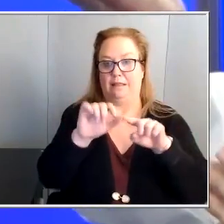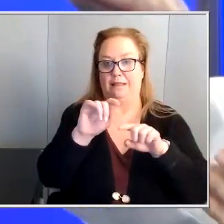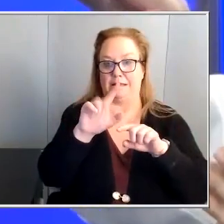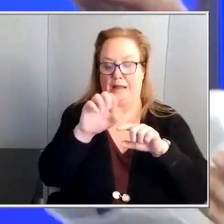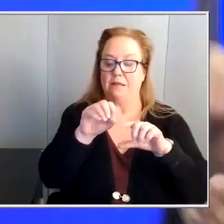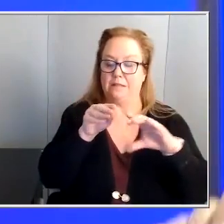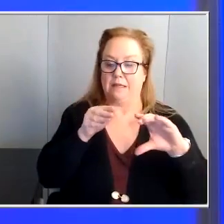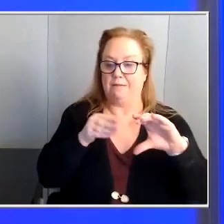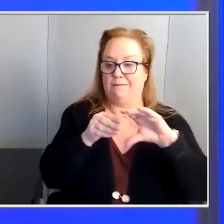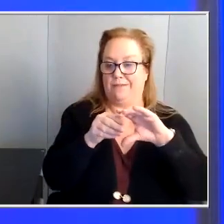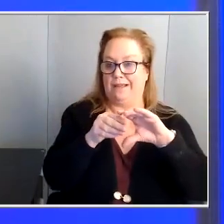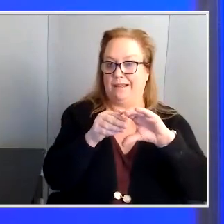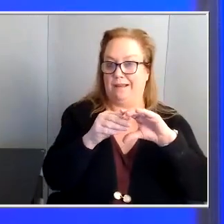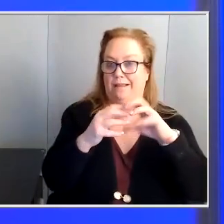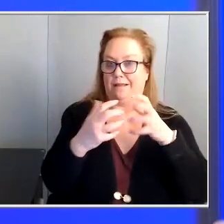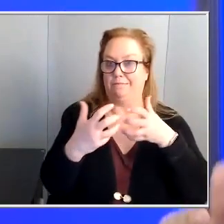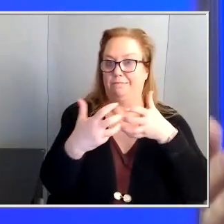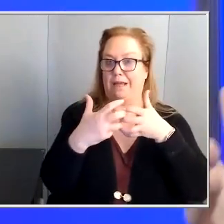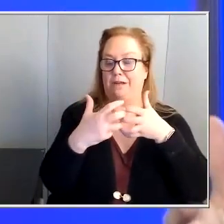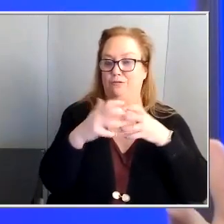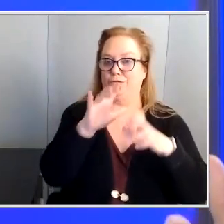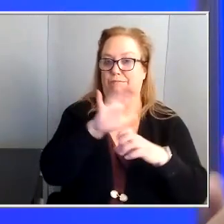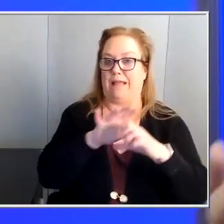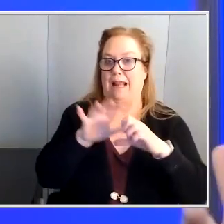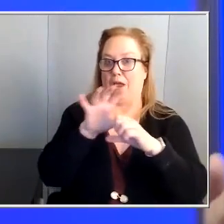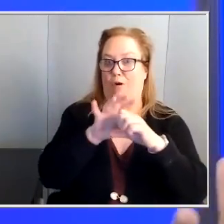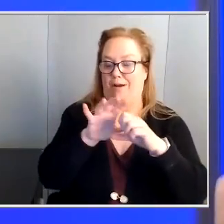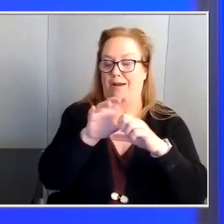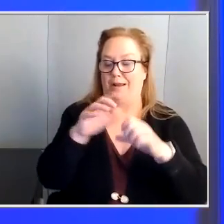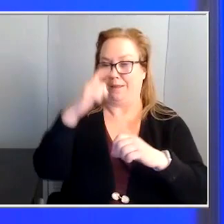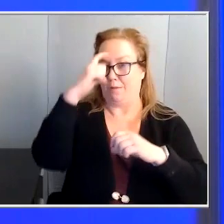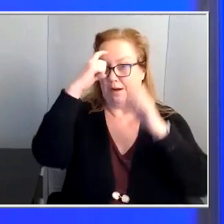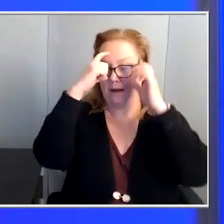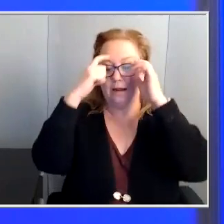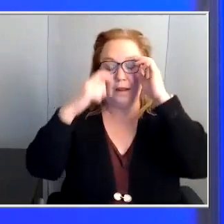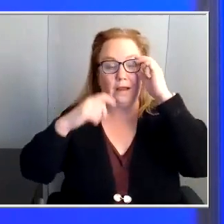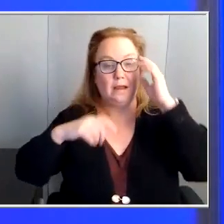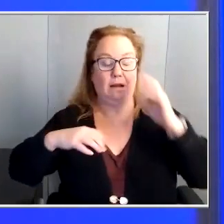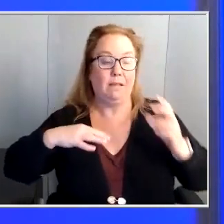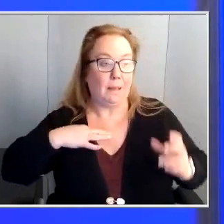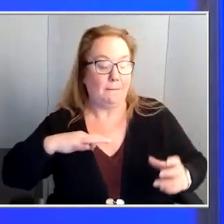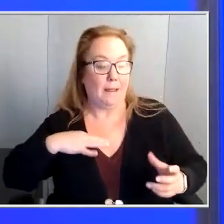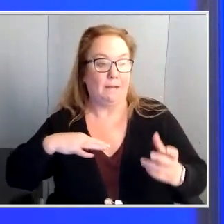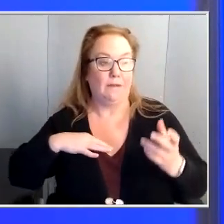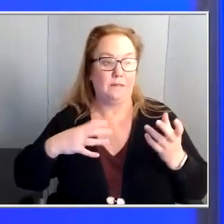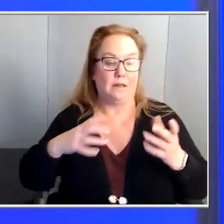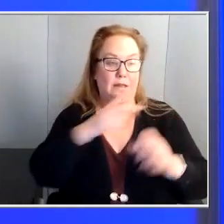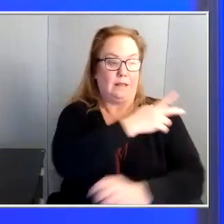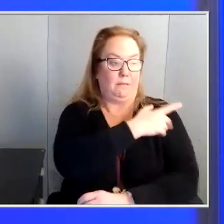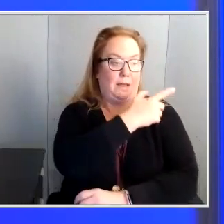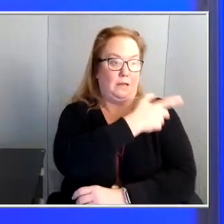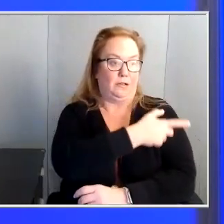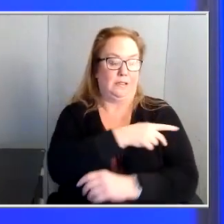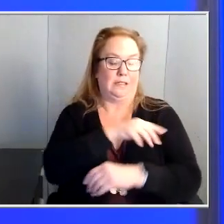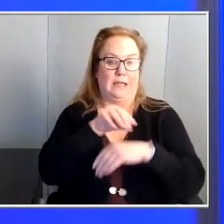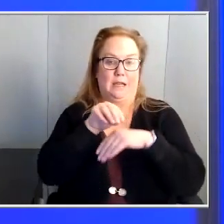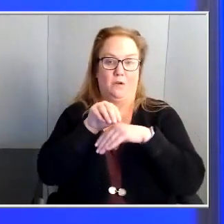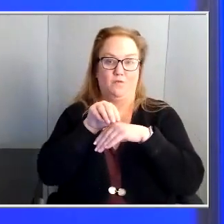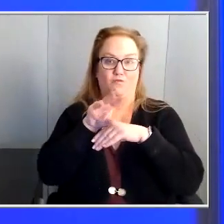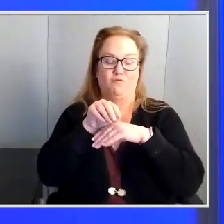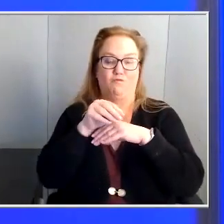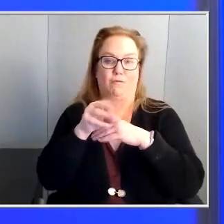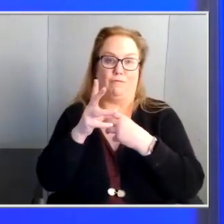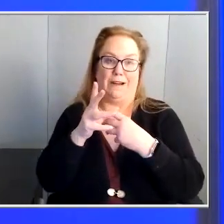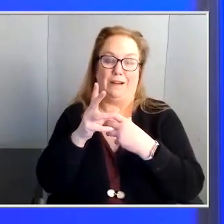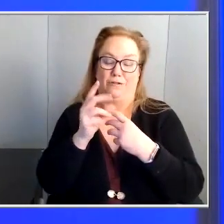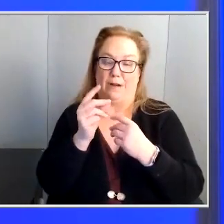and conform to the cavity. And the advantage, it's thought, is that the patients can start getting their radiation essentially